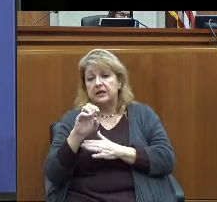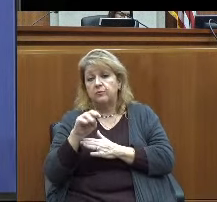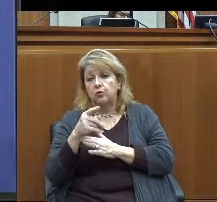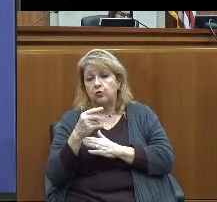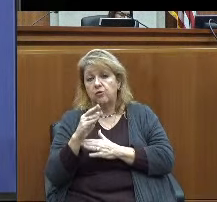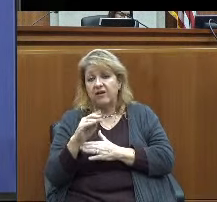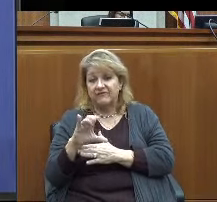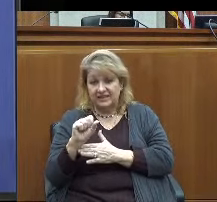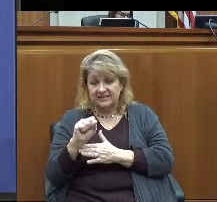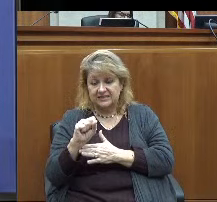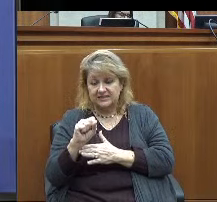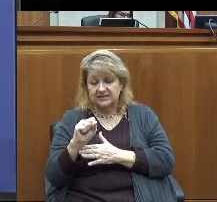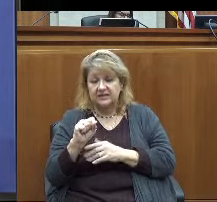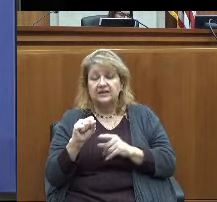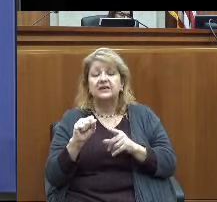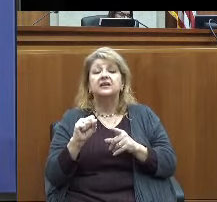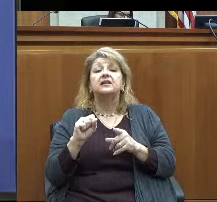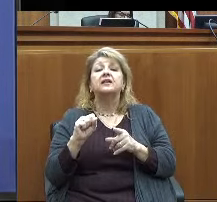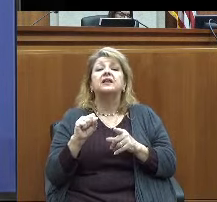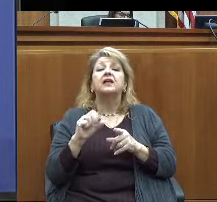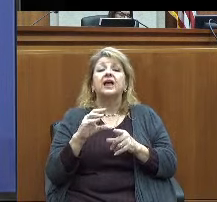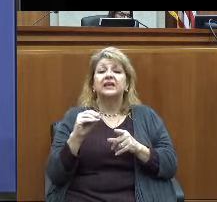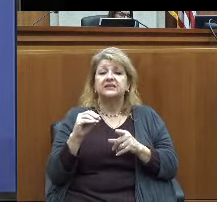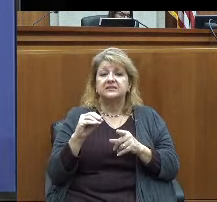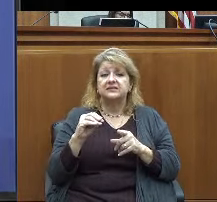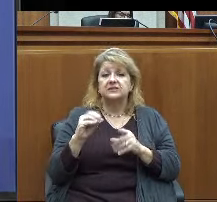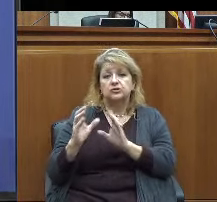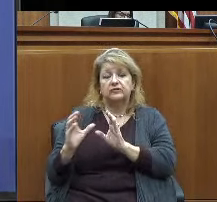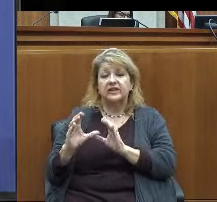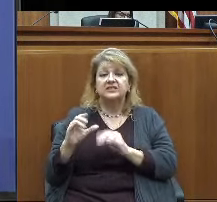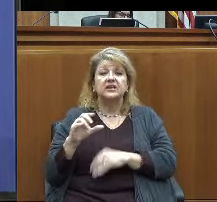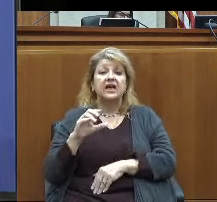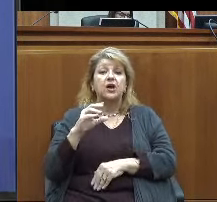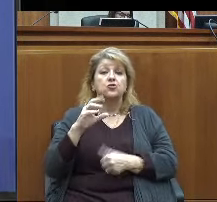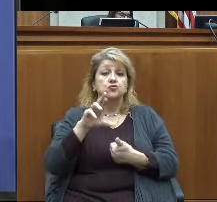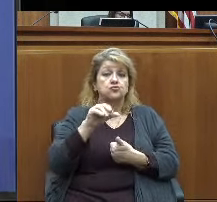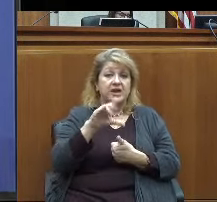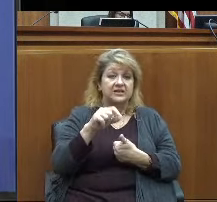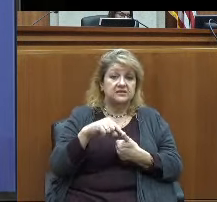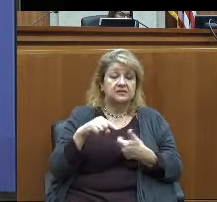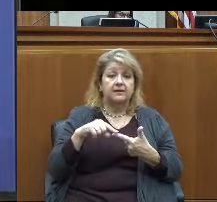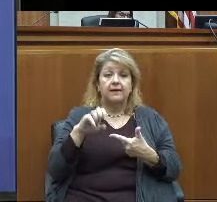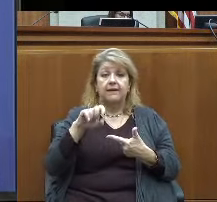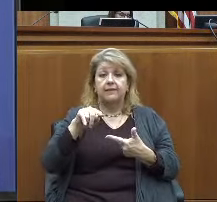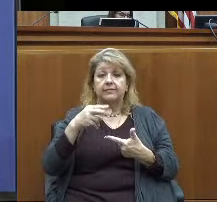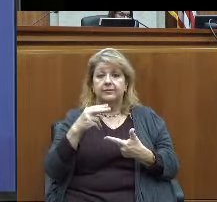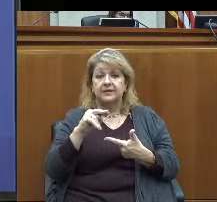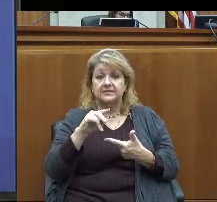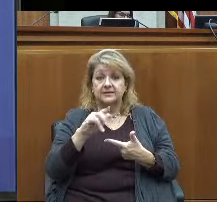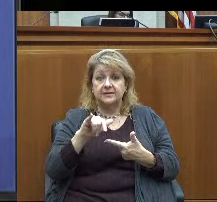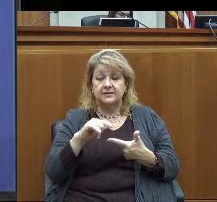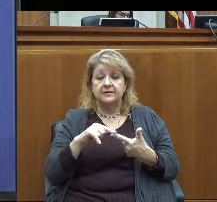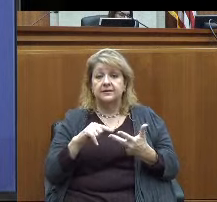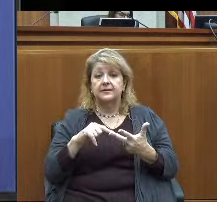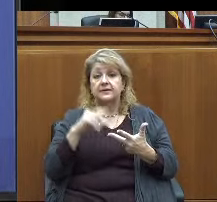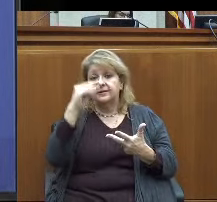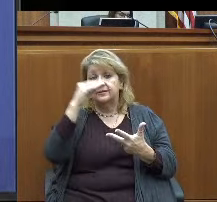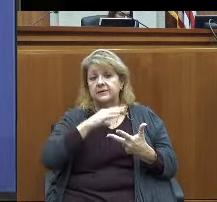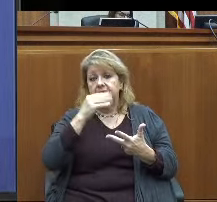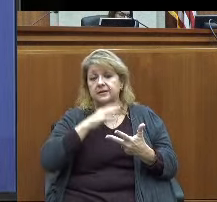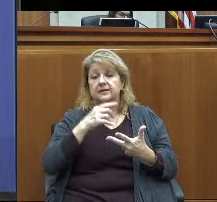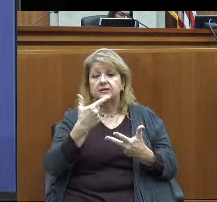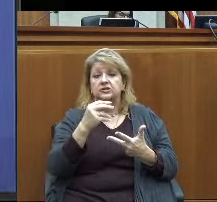show teachers and students by race and ethnicity as well as gender. In 2021-2022, the majority of the